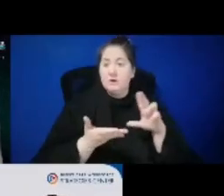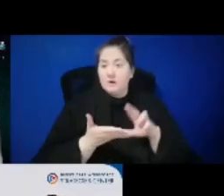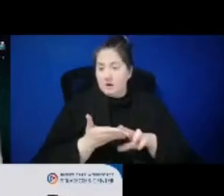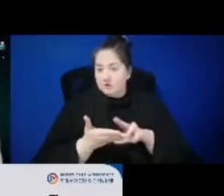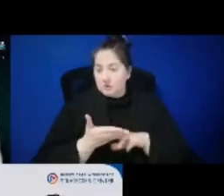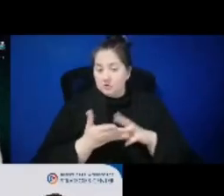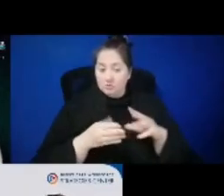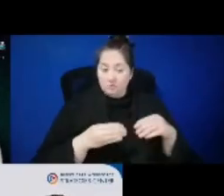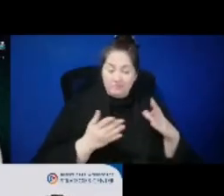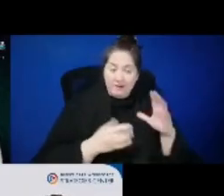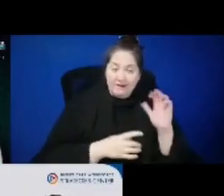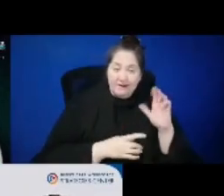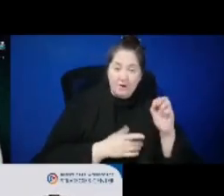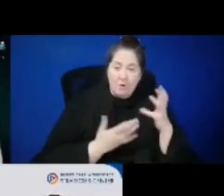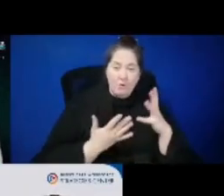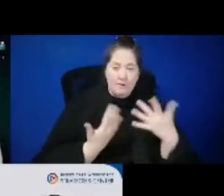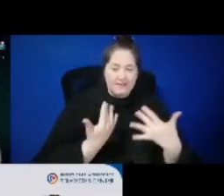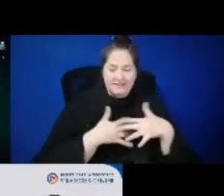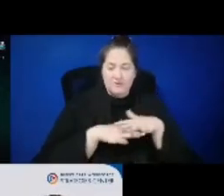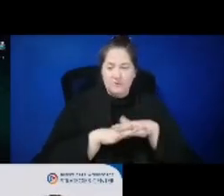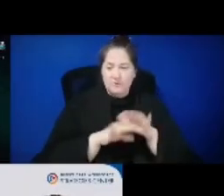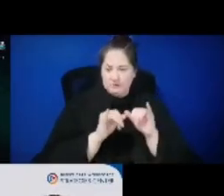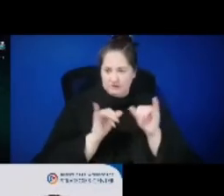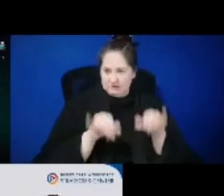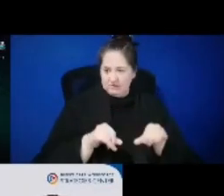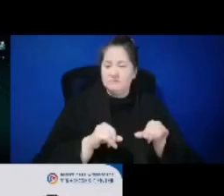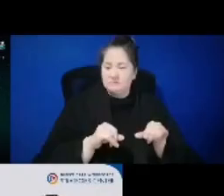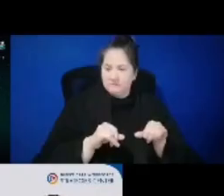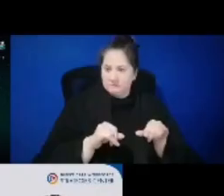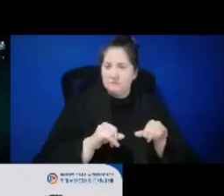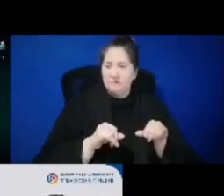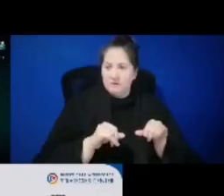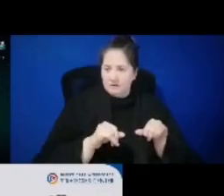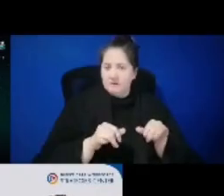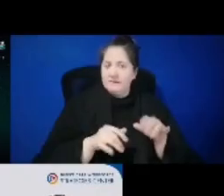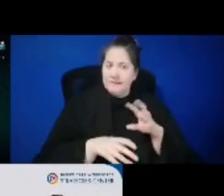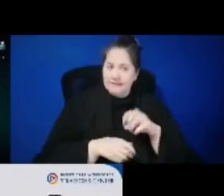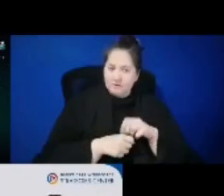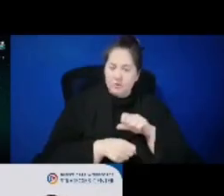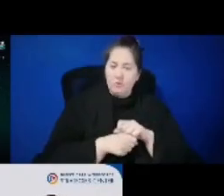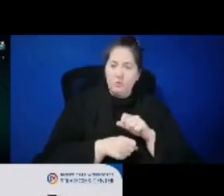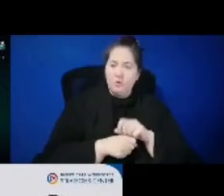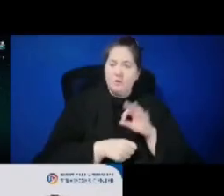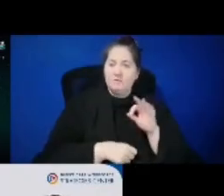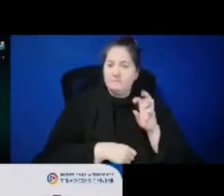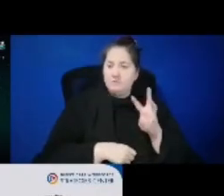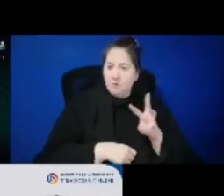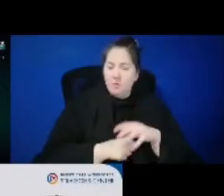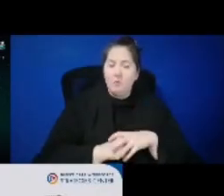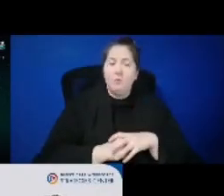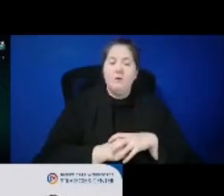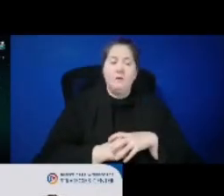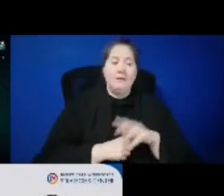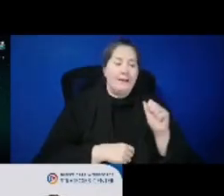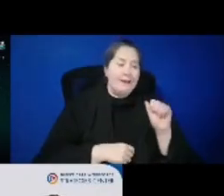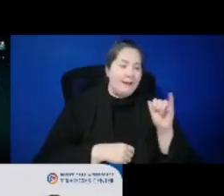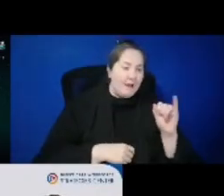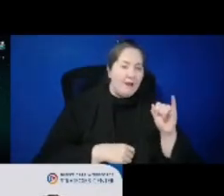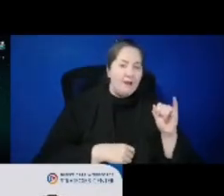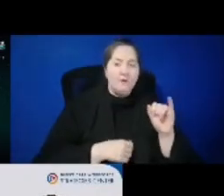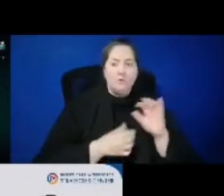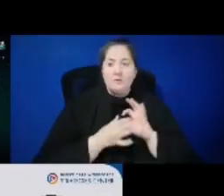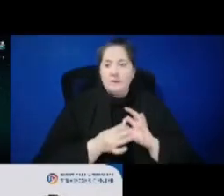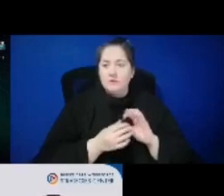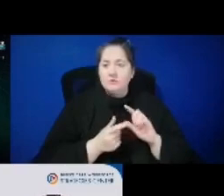care, are already integrating these systems into their workflow. They are already using AI as it